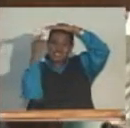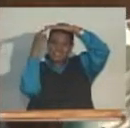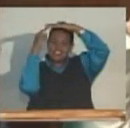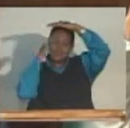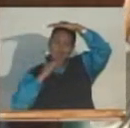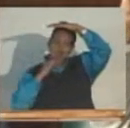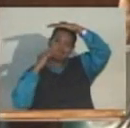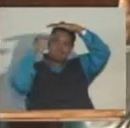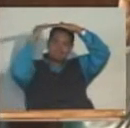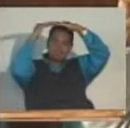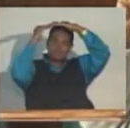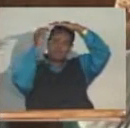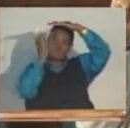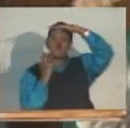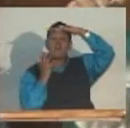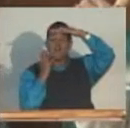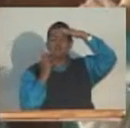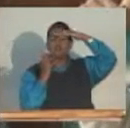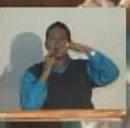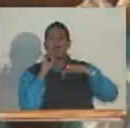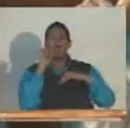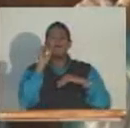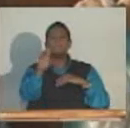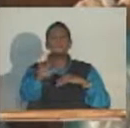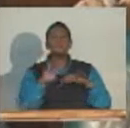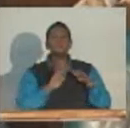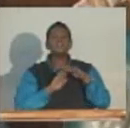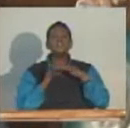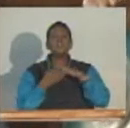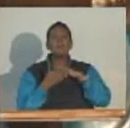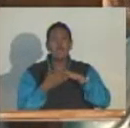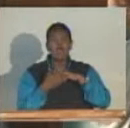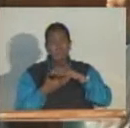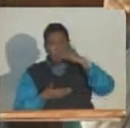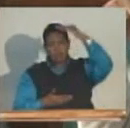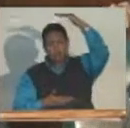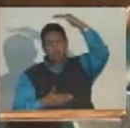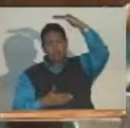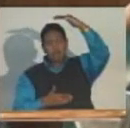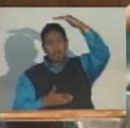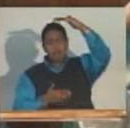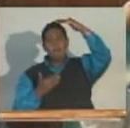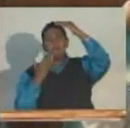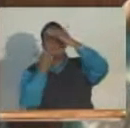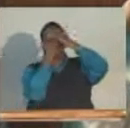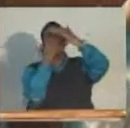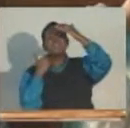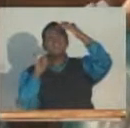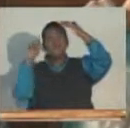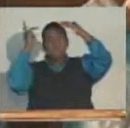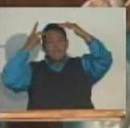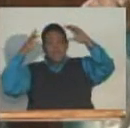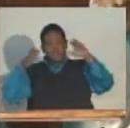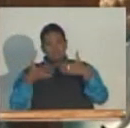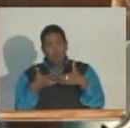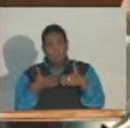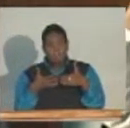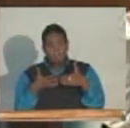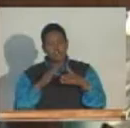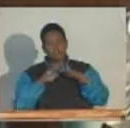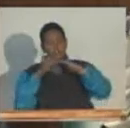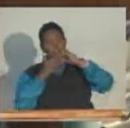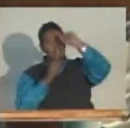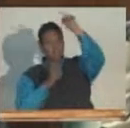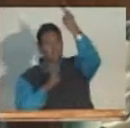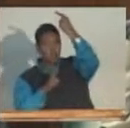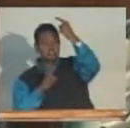country before party. I'm